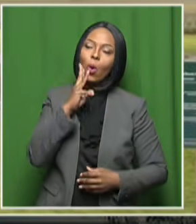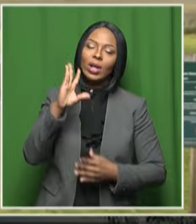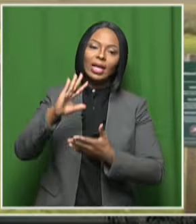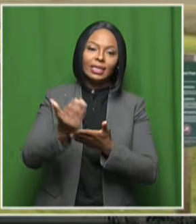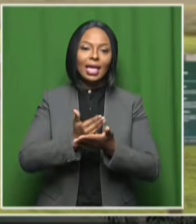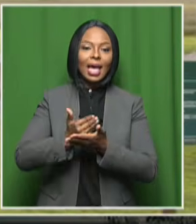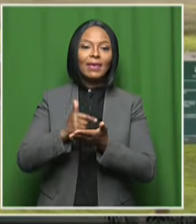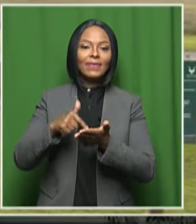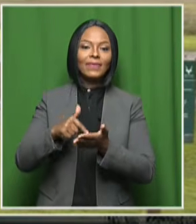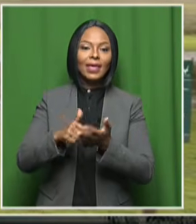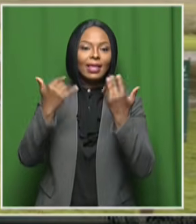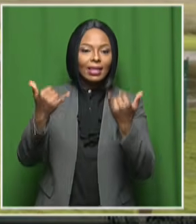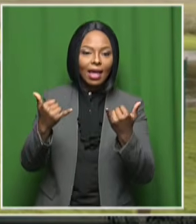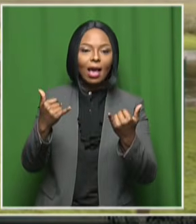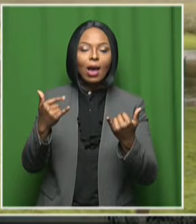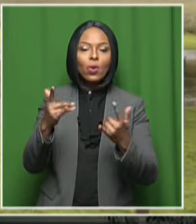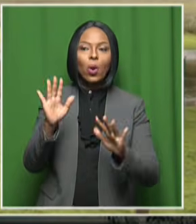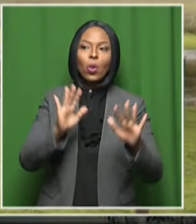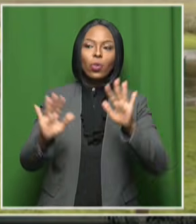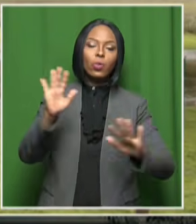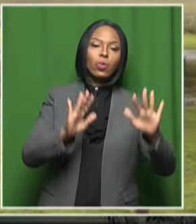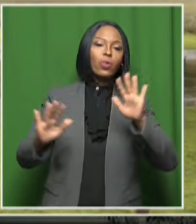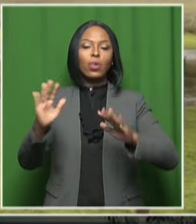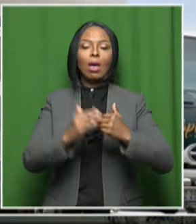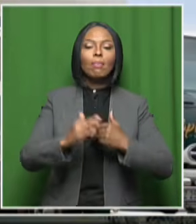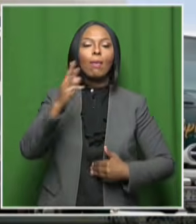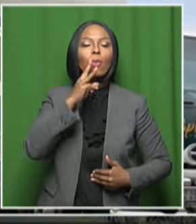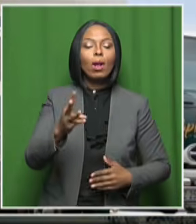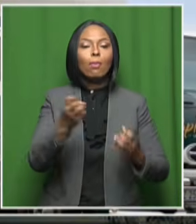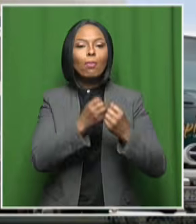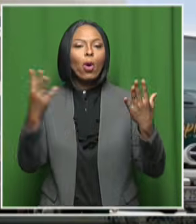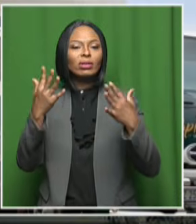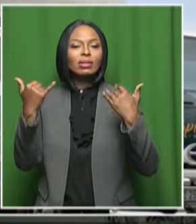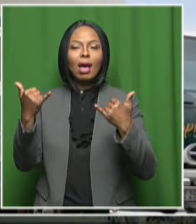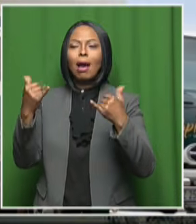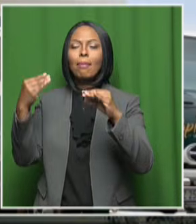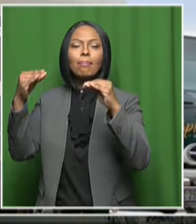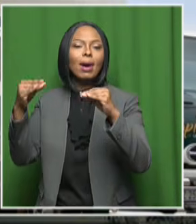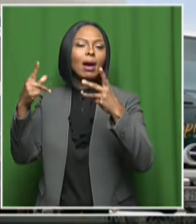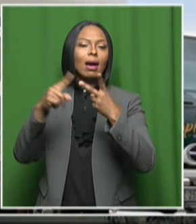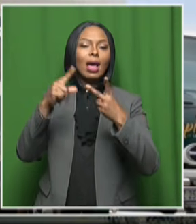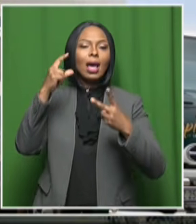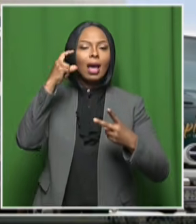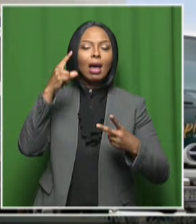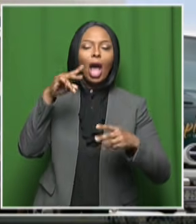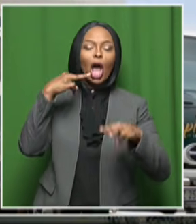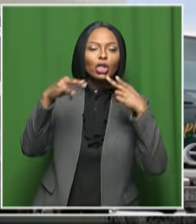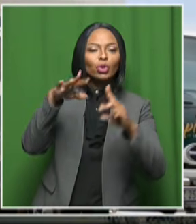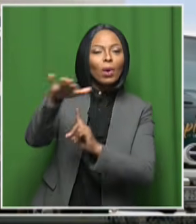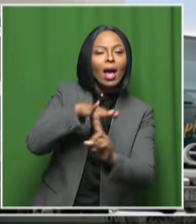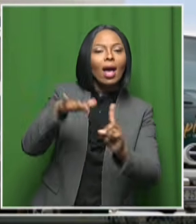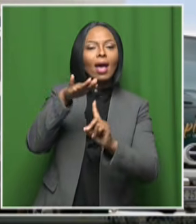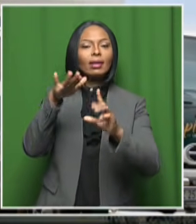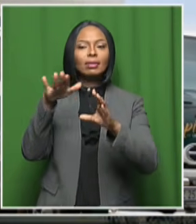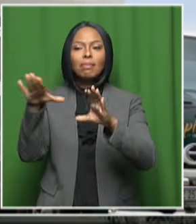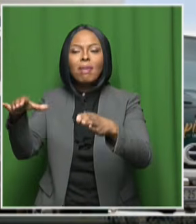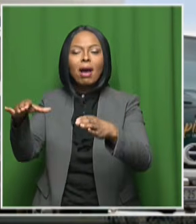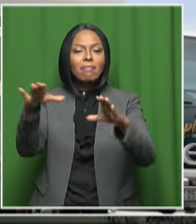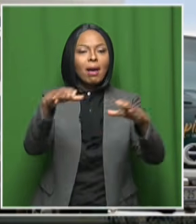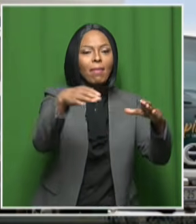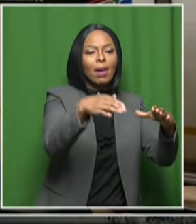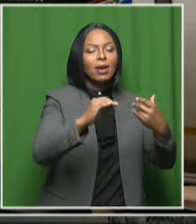run in a crisis. Most of our establishments, restaurants, have already tried to implement